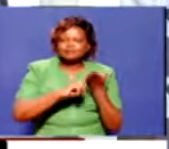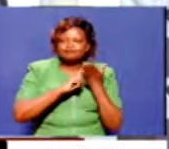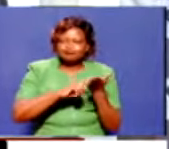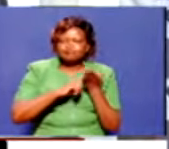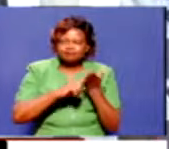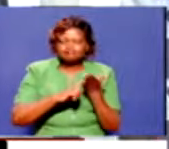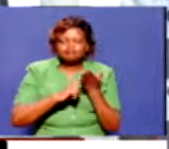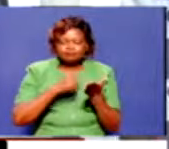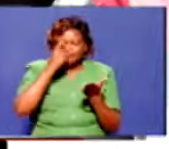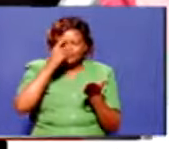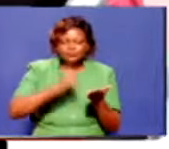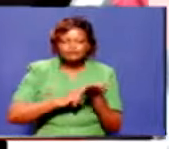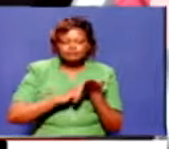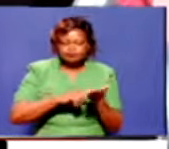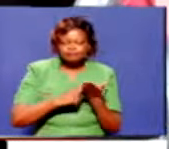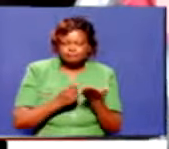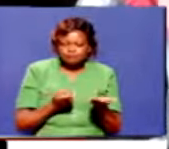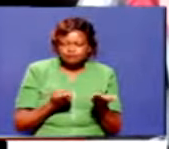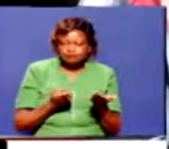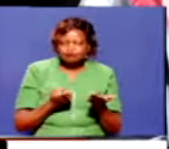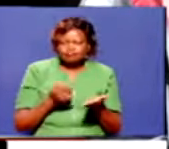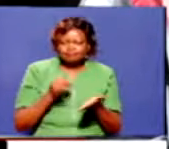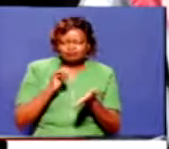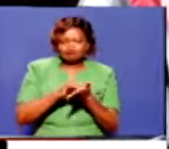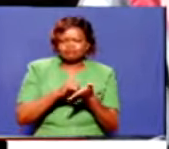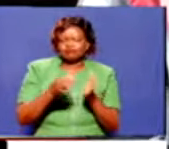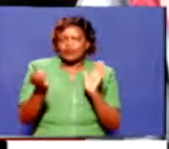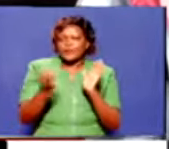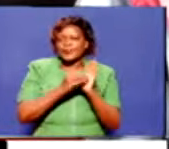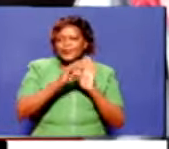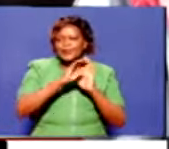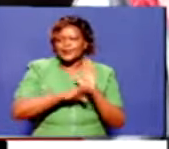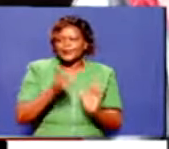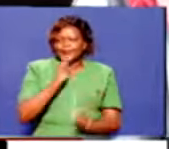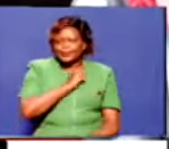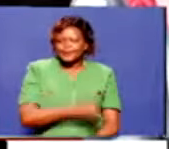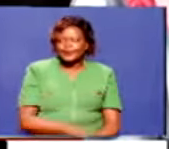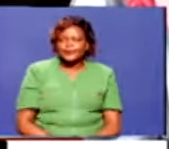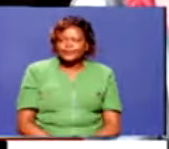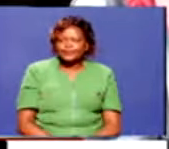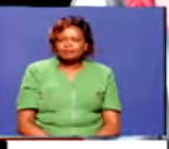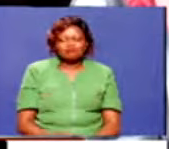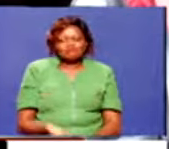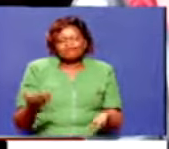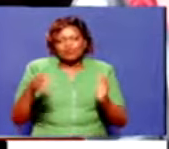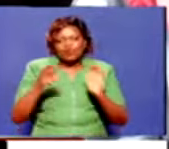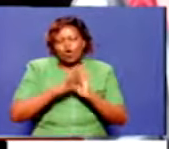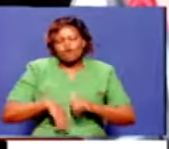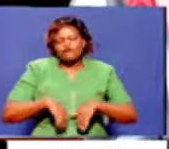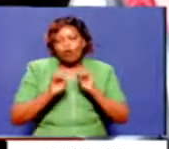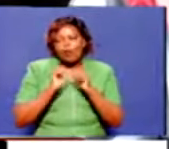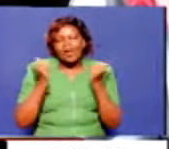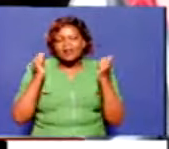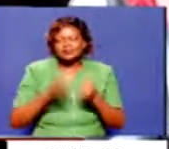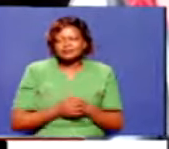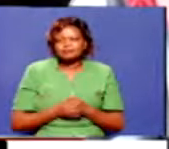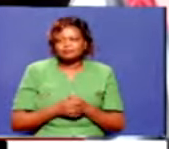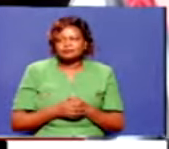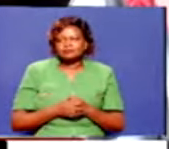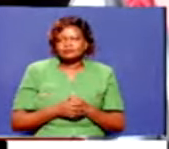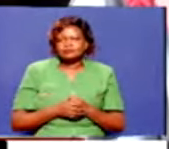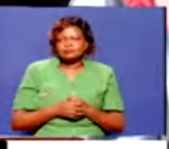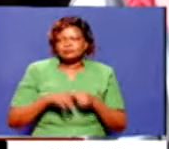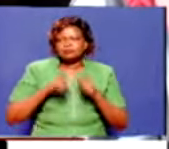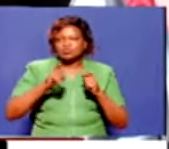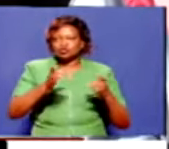for discussion and for debate. That is in the Constitution. That is actually in the Constitution. I think it should just concern